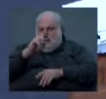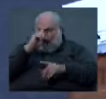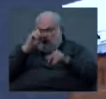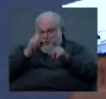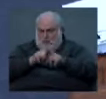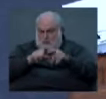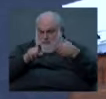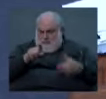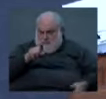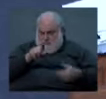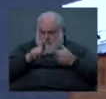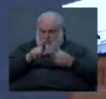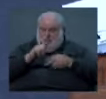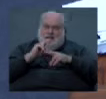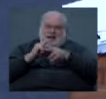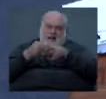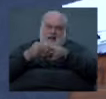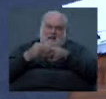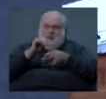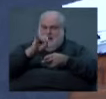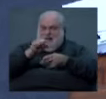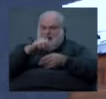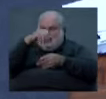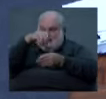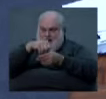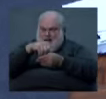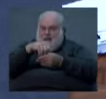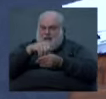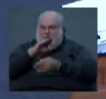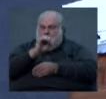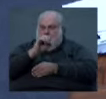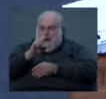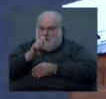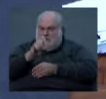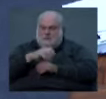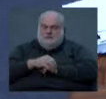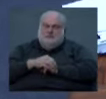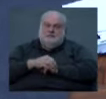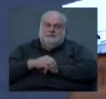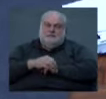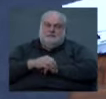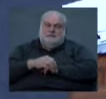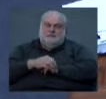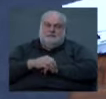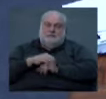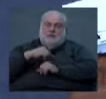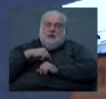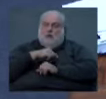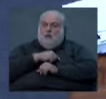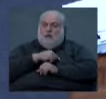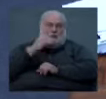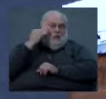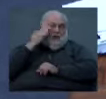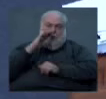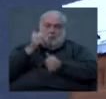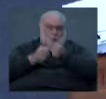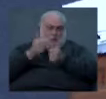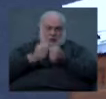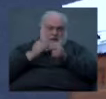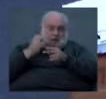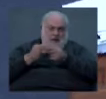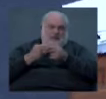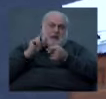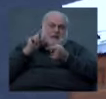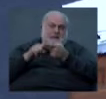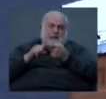yours truly, that the name is in the box, plural. We will not know which name it is until the